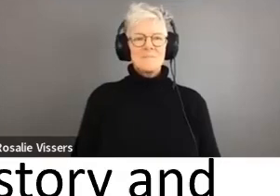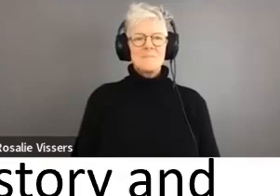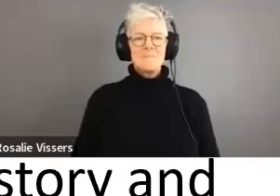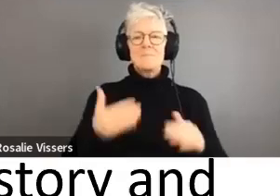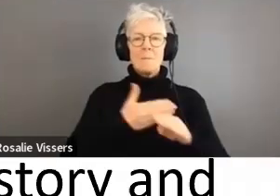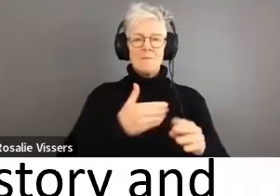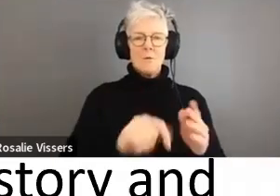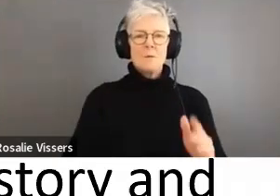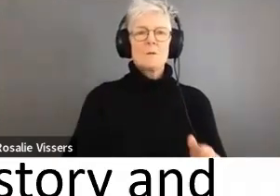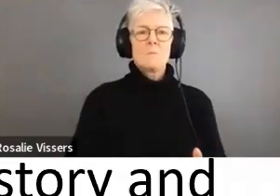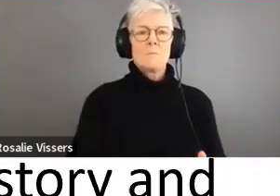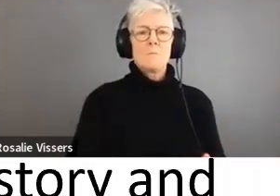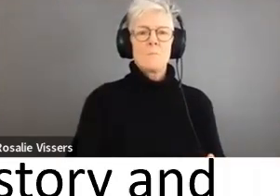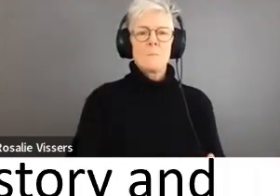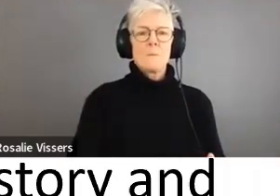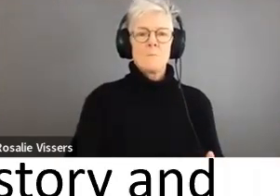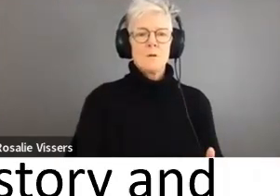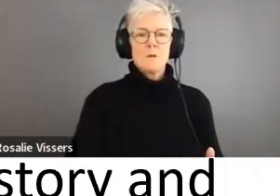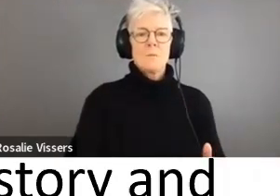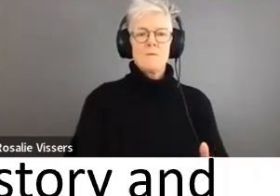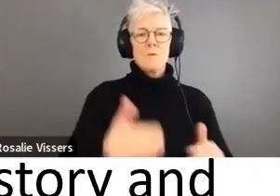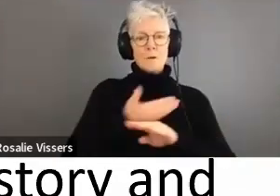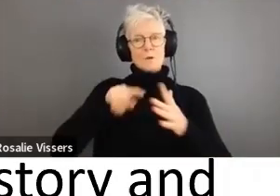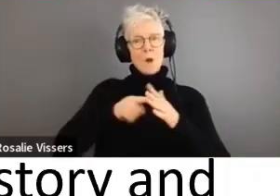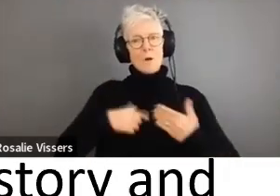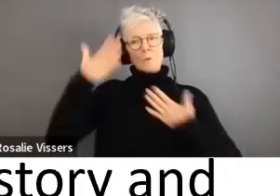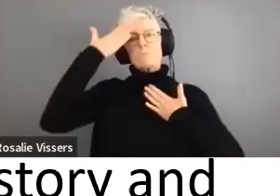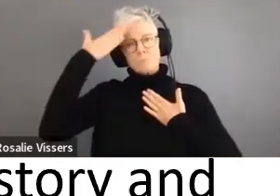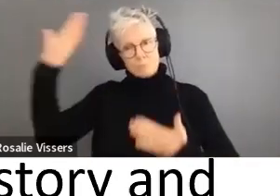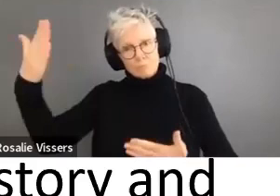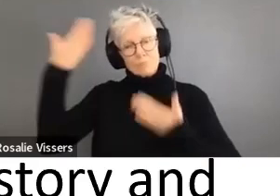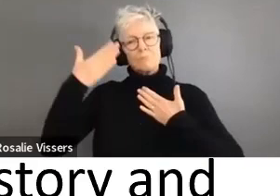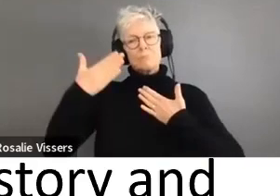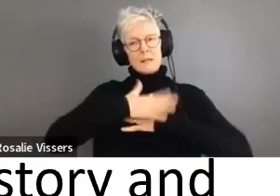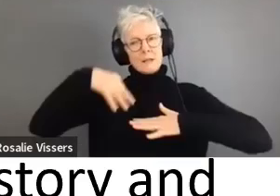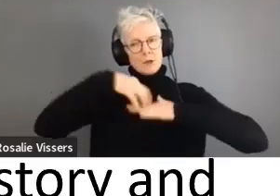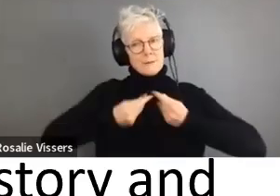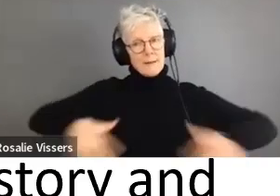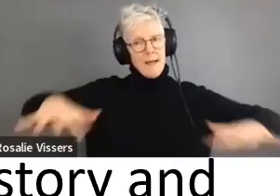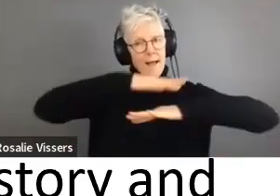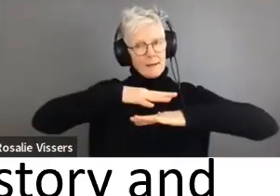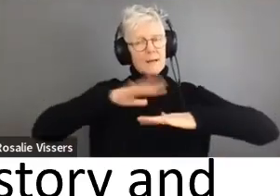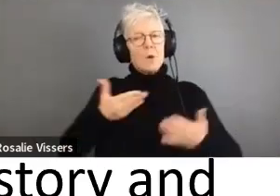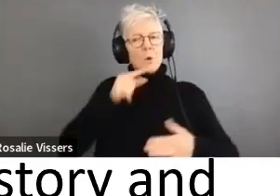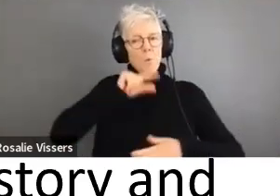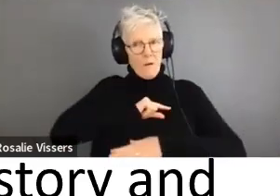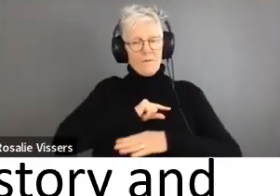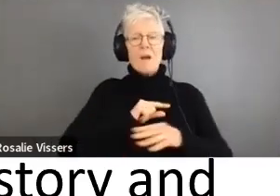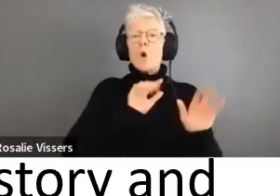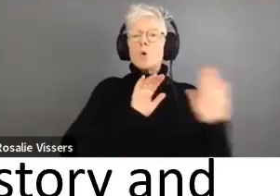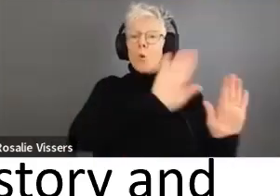Before beginning the session today, I would like to give recognition to the land that Guelph is on. We acknowledge that many others here today may be on